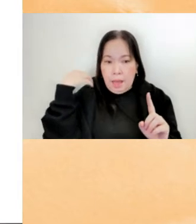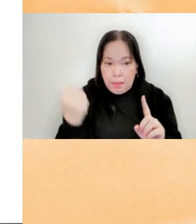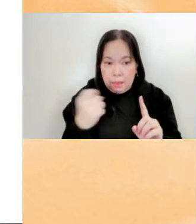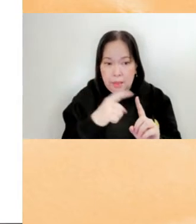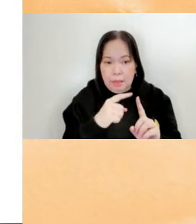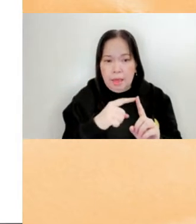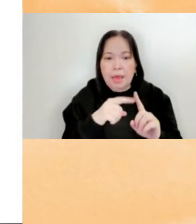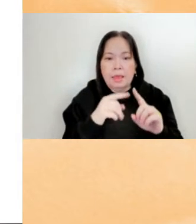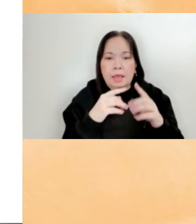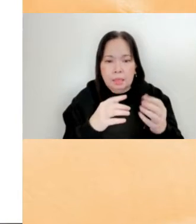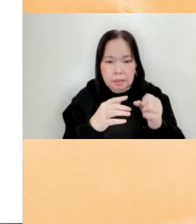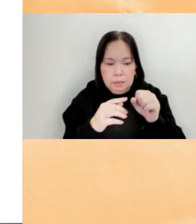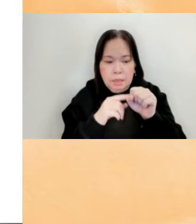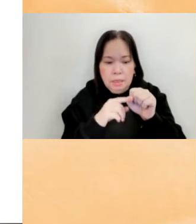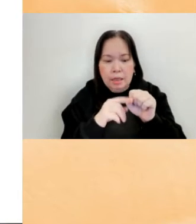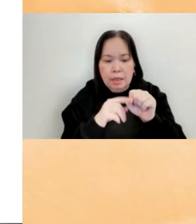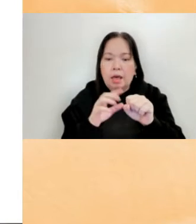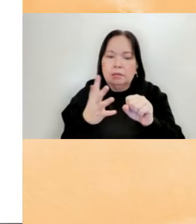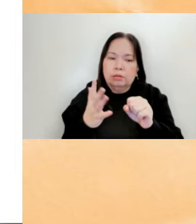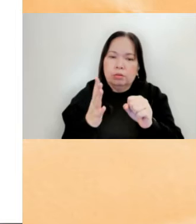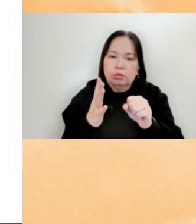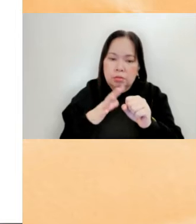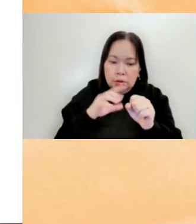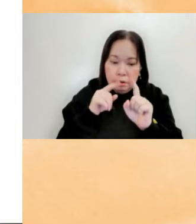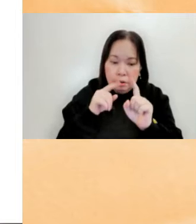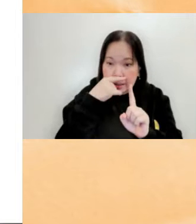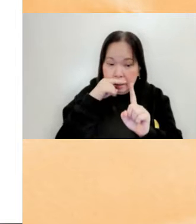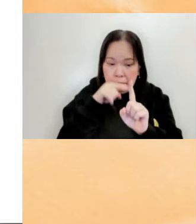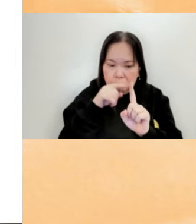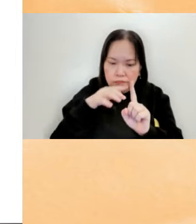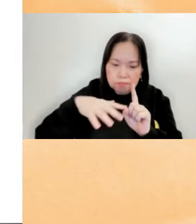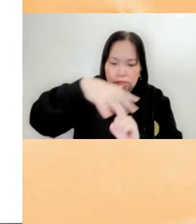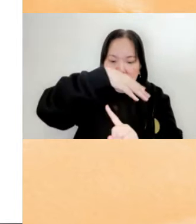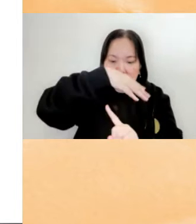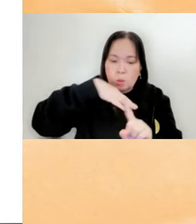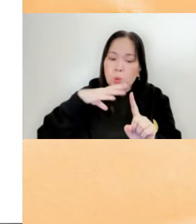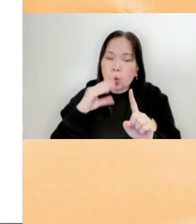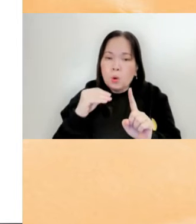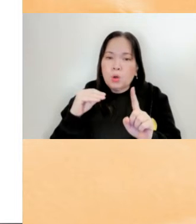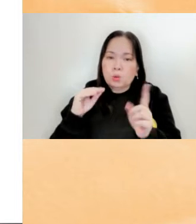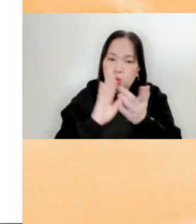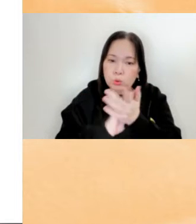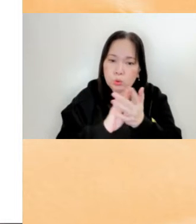which constitutes the school, peers, and community, online